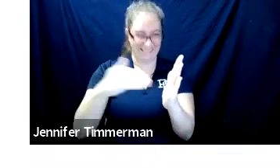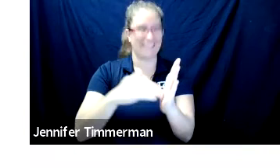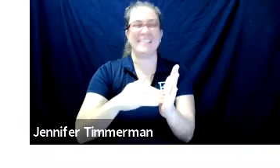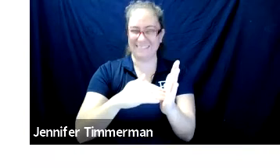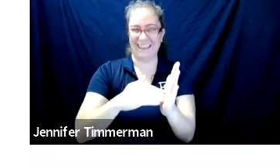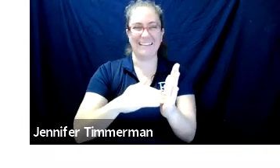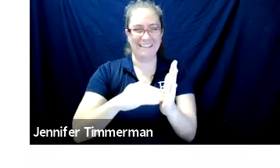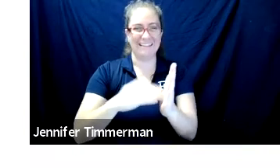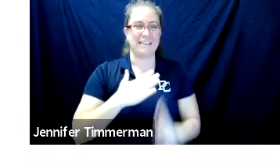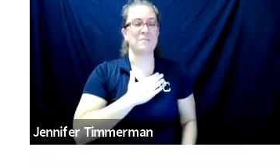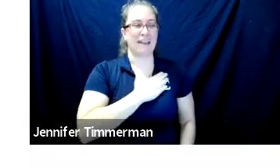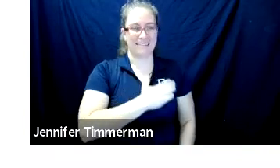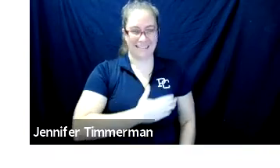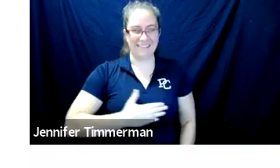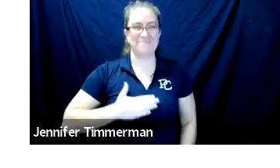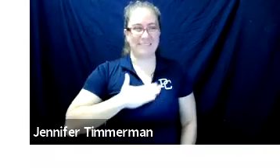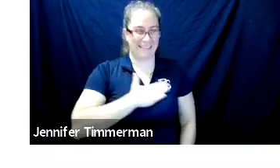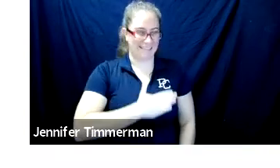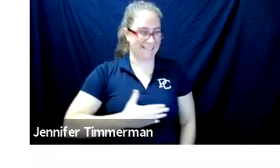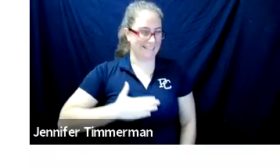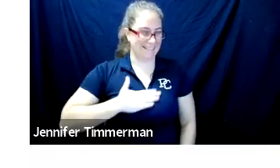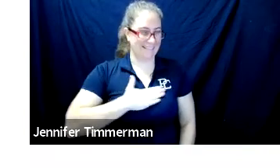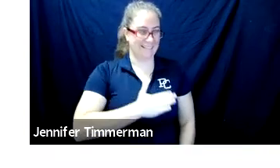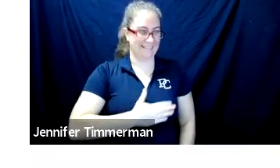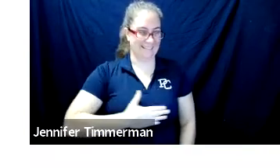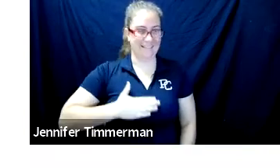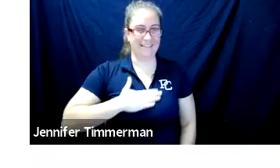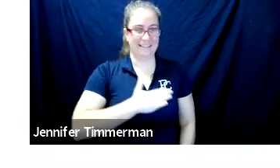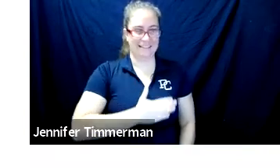Repeat. That's okay. Coming back to you, huh? Please.